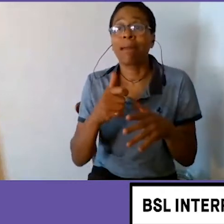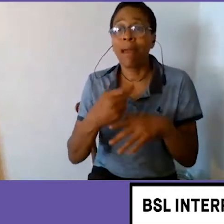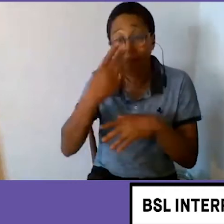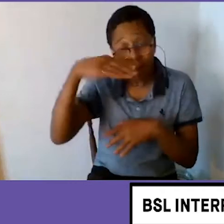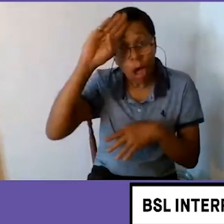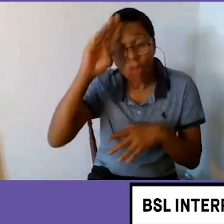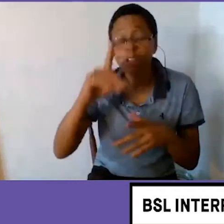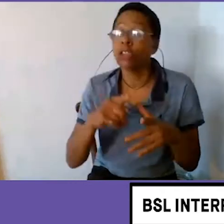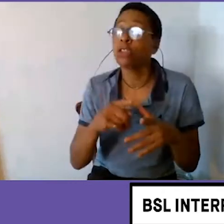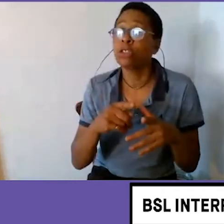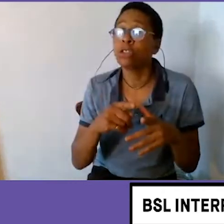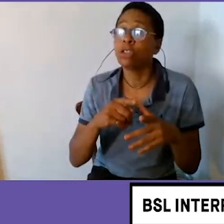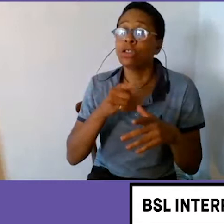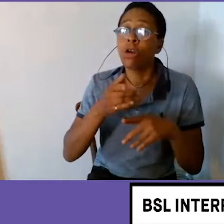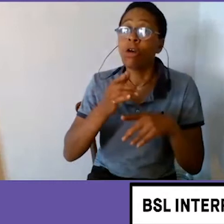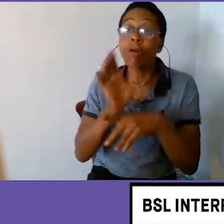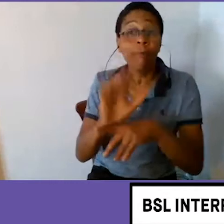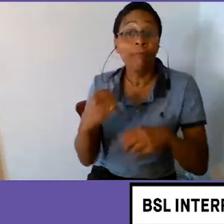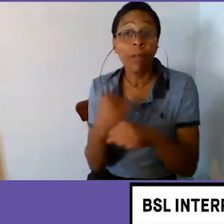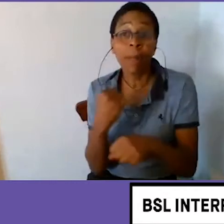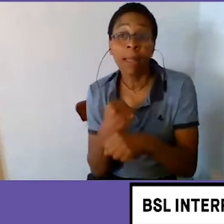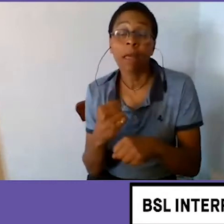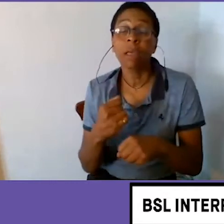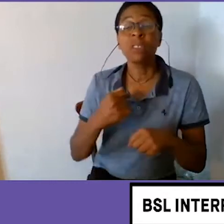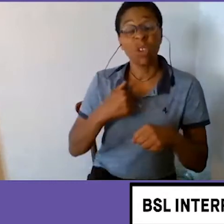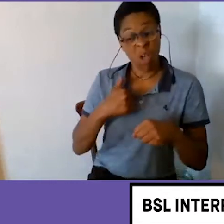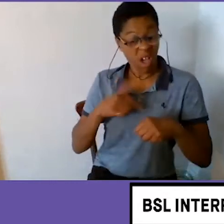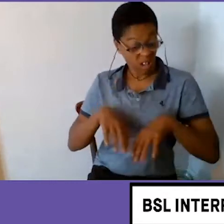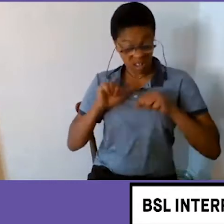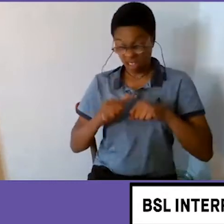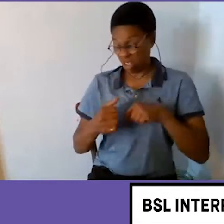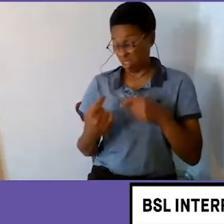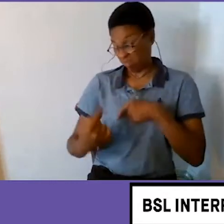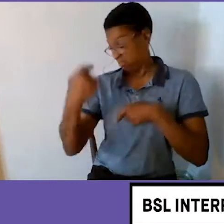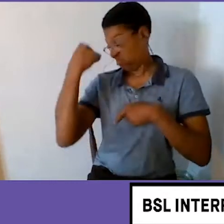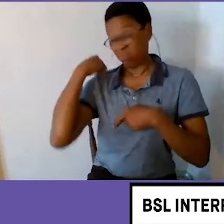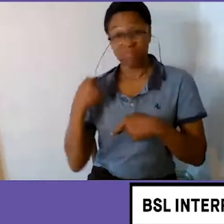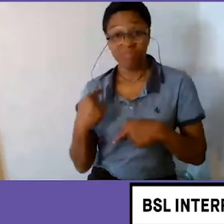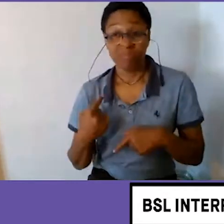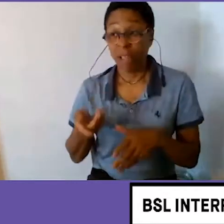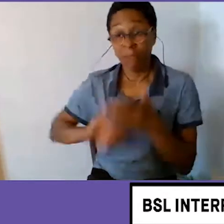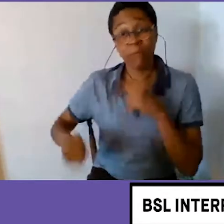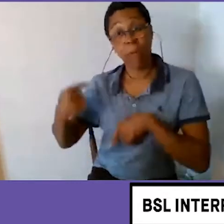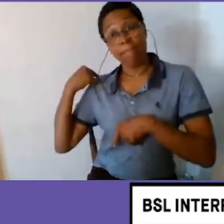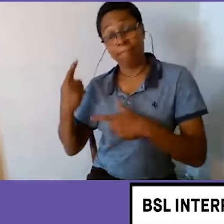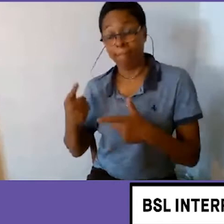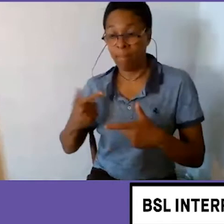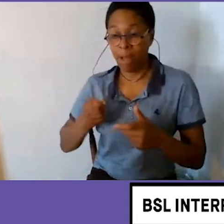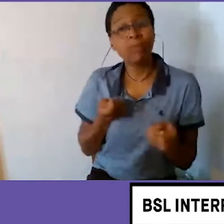and curatorial platform for MENA women's filmmaking. And since then, I have directed four